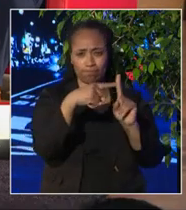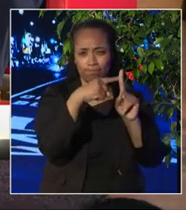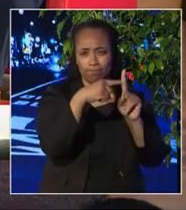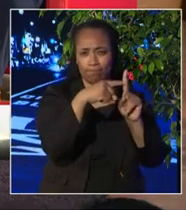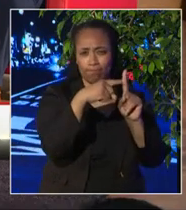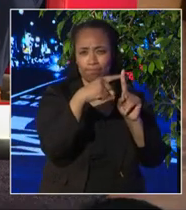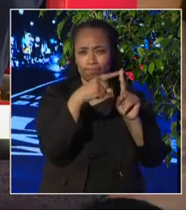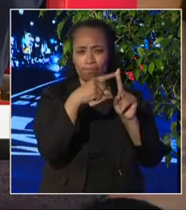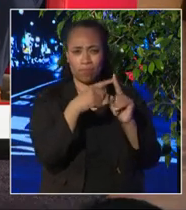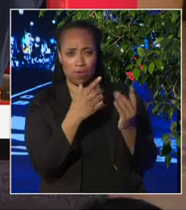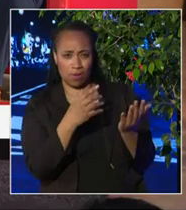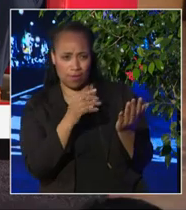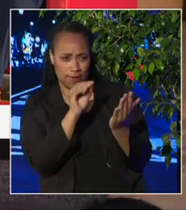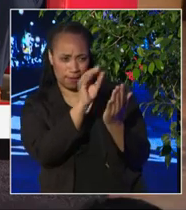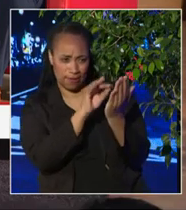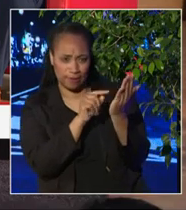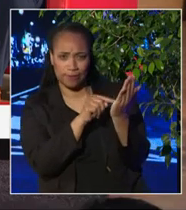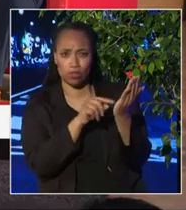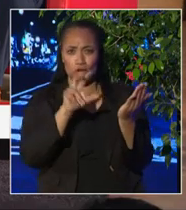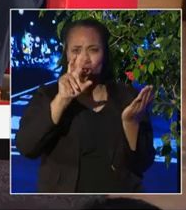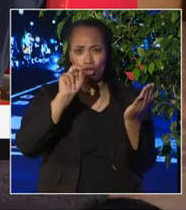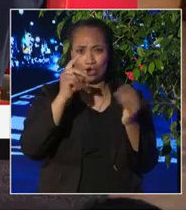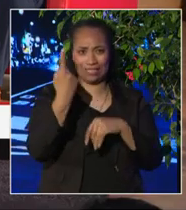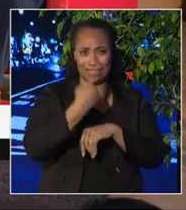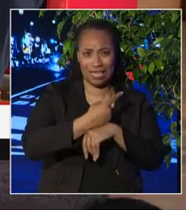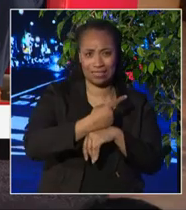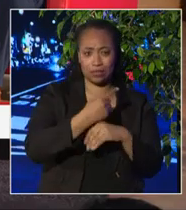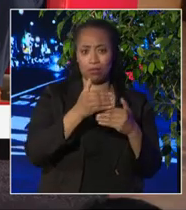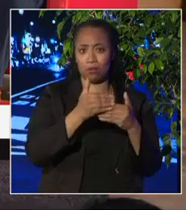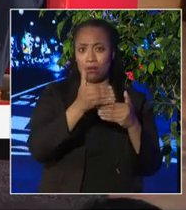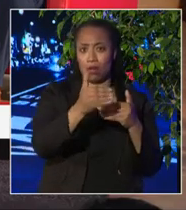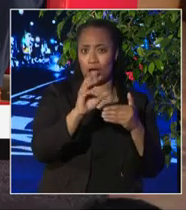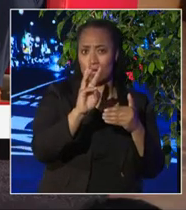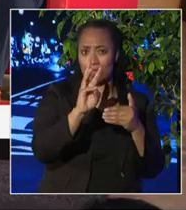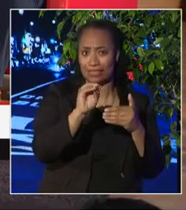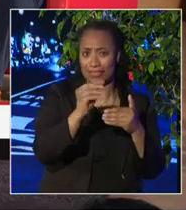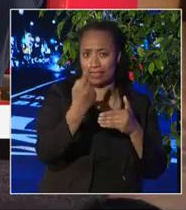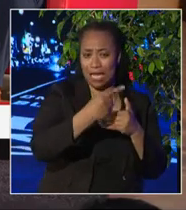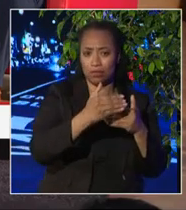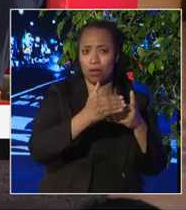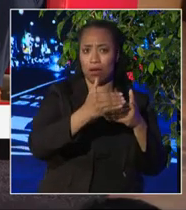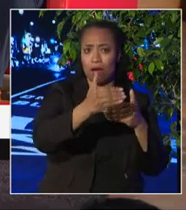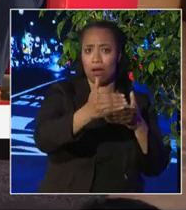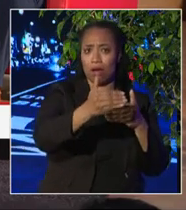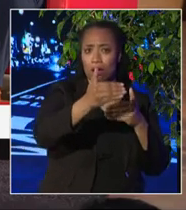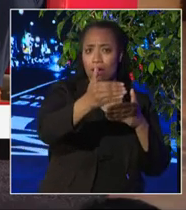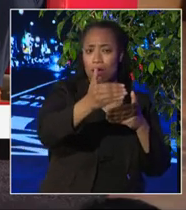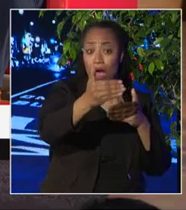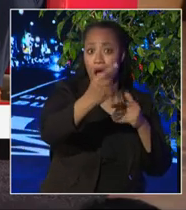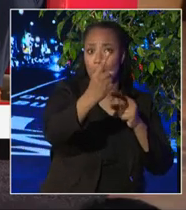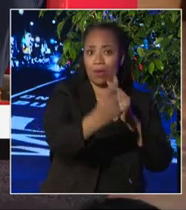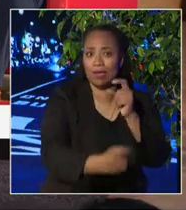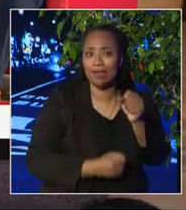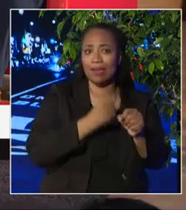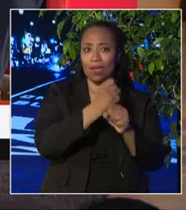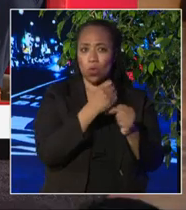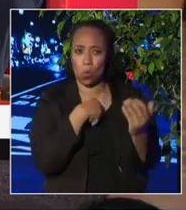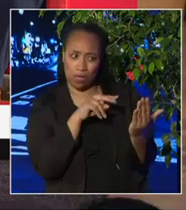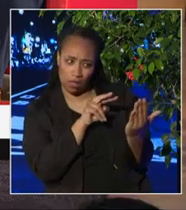60 days, 90 days, 12 months. What is our plan to get to next year?